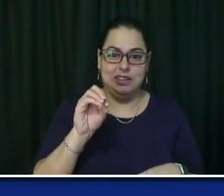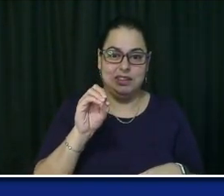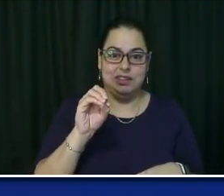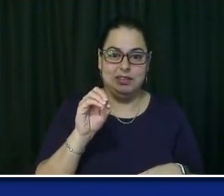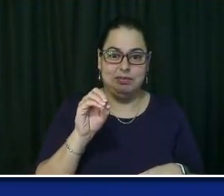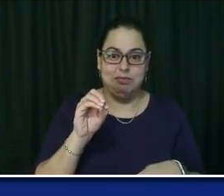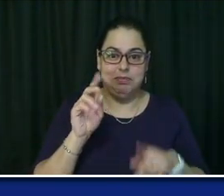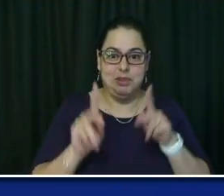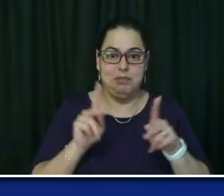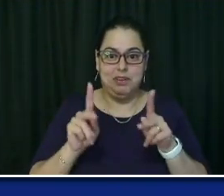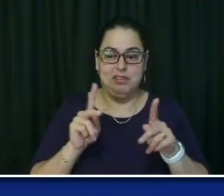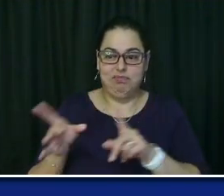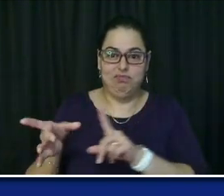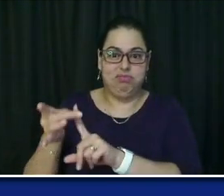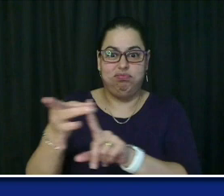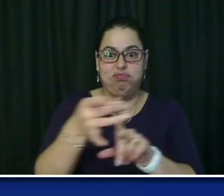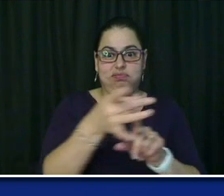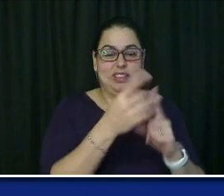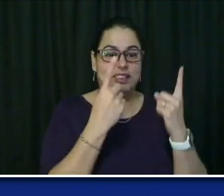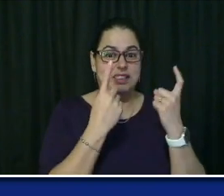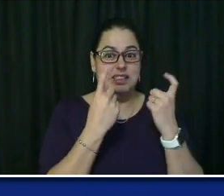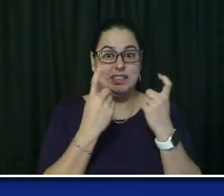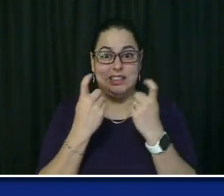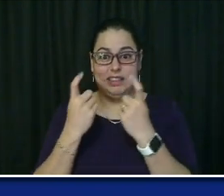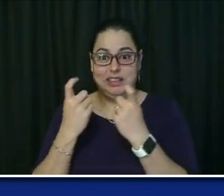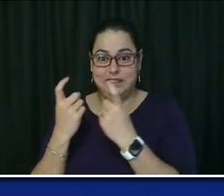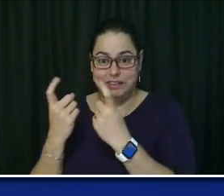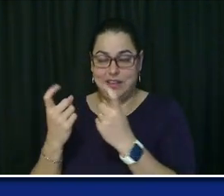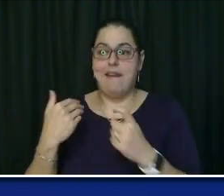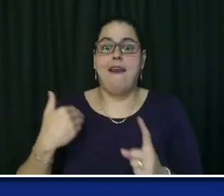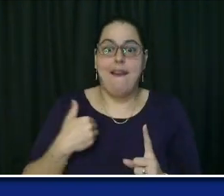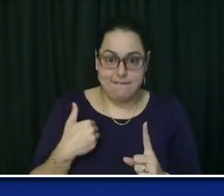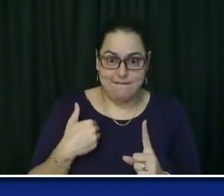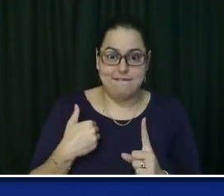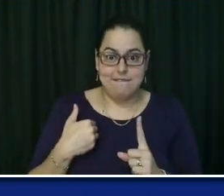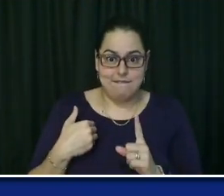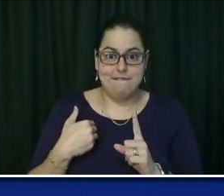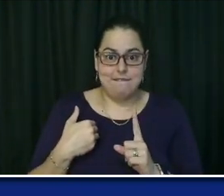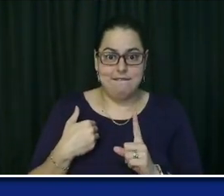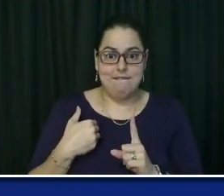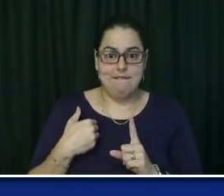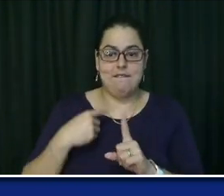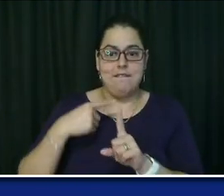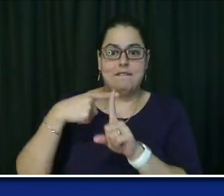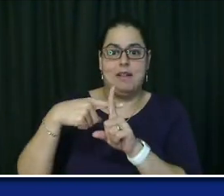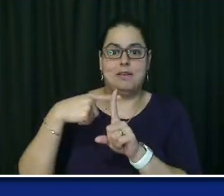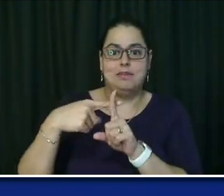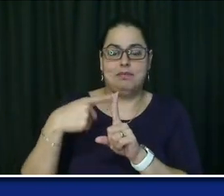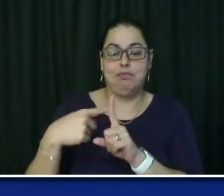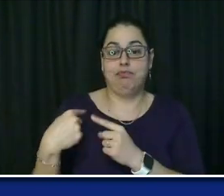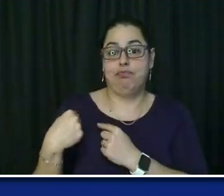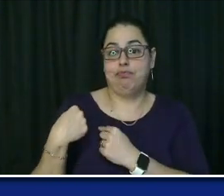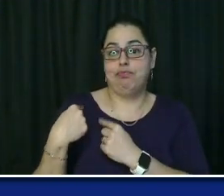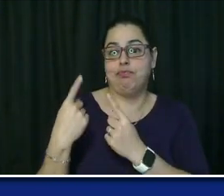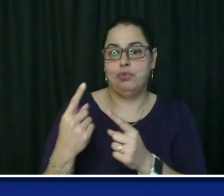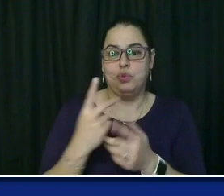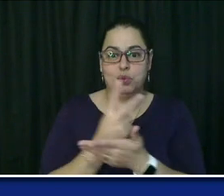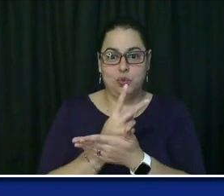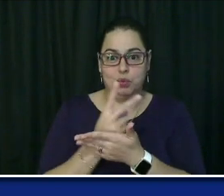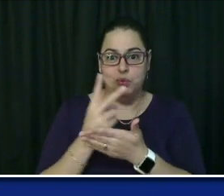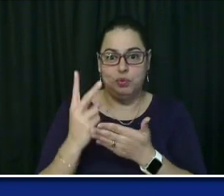weeks that we're still watching to see what the impact of COVID may be on them. And we've gone now for almost 4